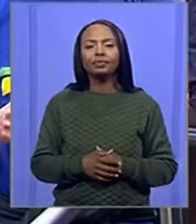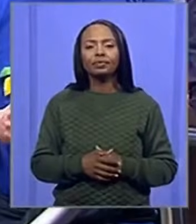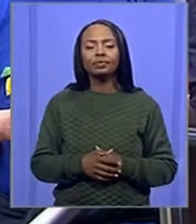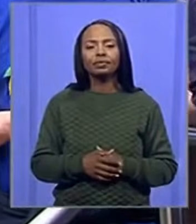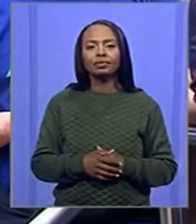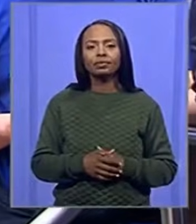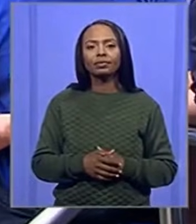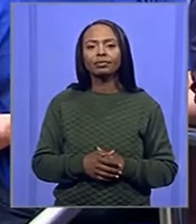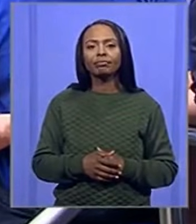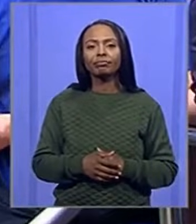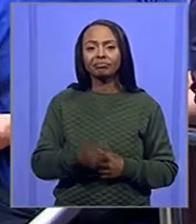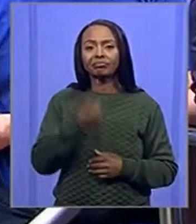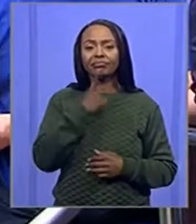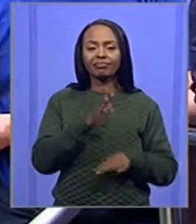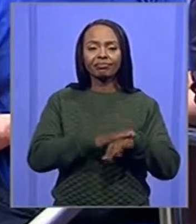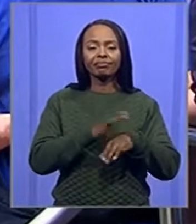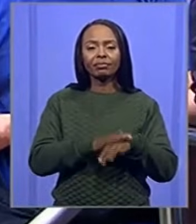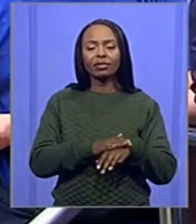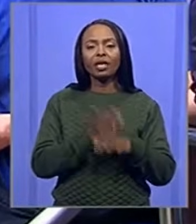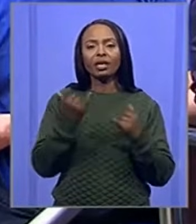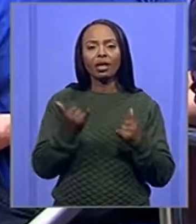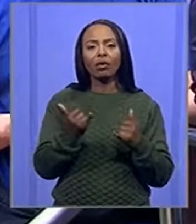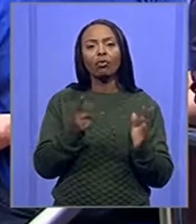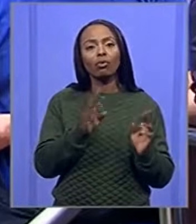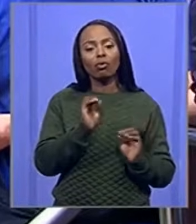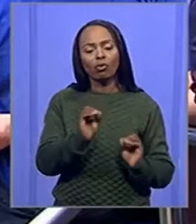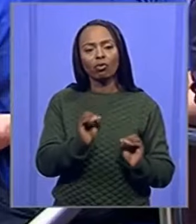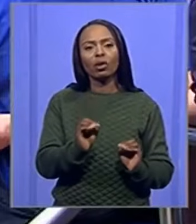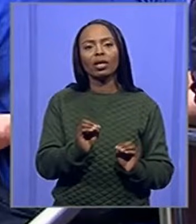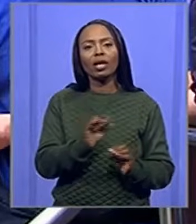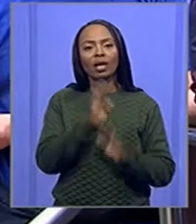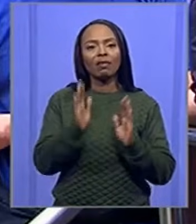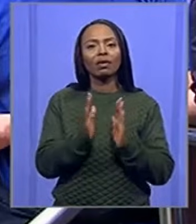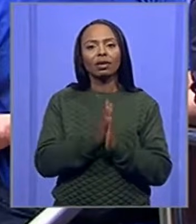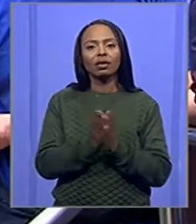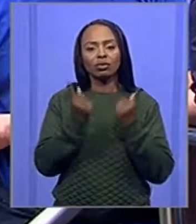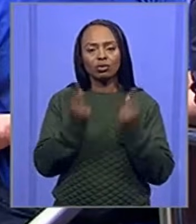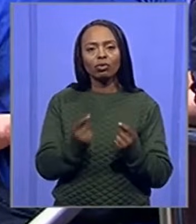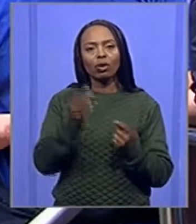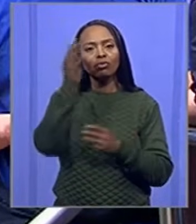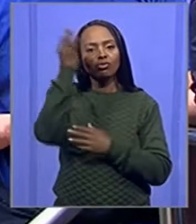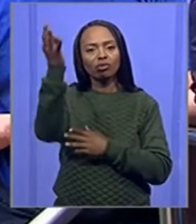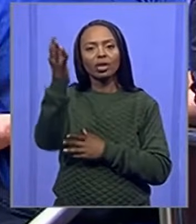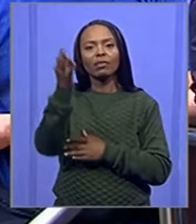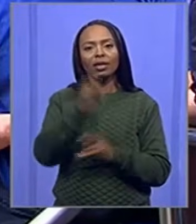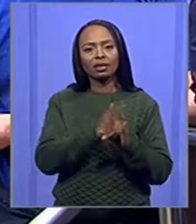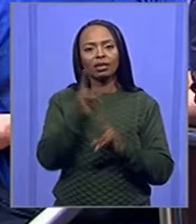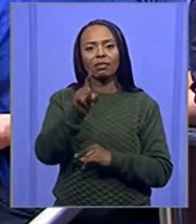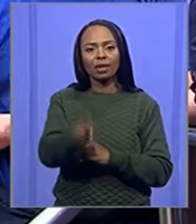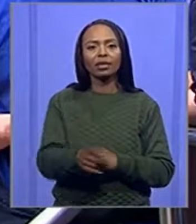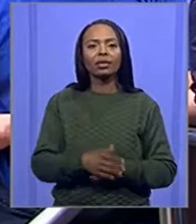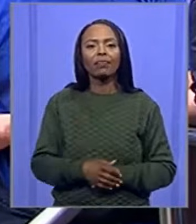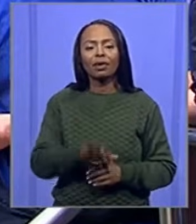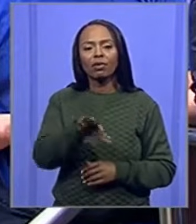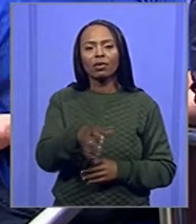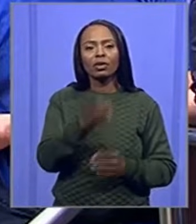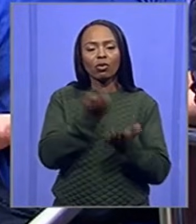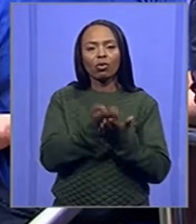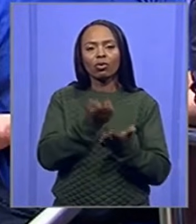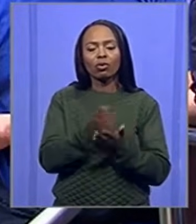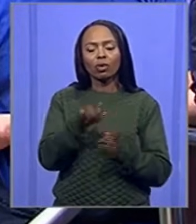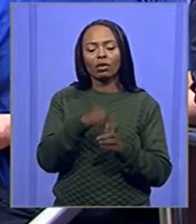re jaanong nako e fitlhile ya gore semphato se diragatse ditoro tsa sona mo porofenseng e leng yona ikonomi e